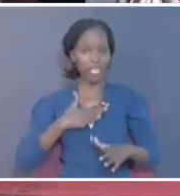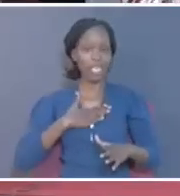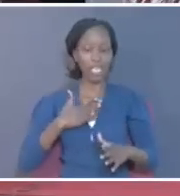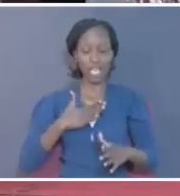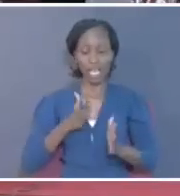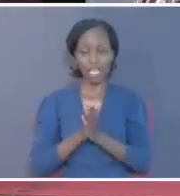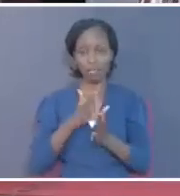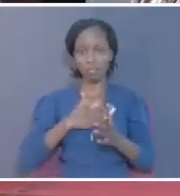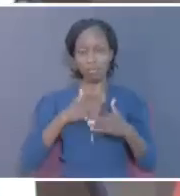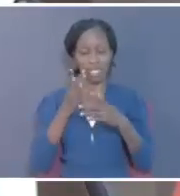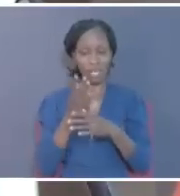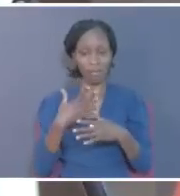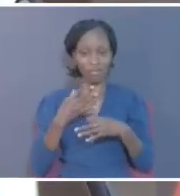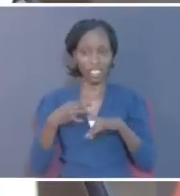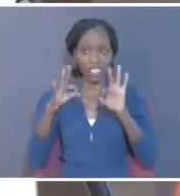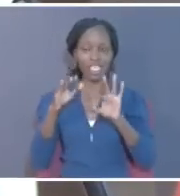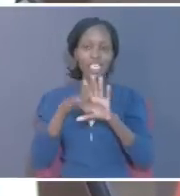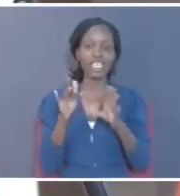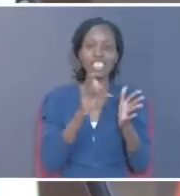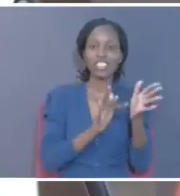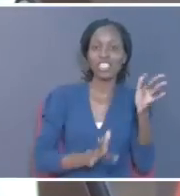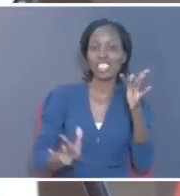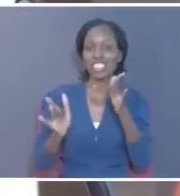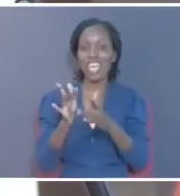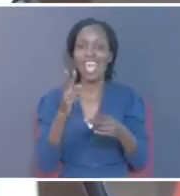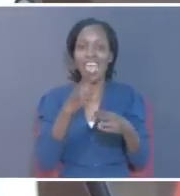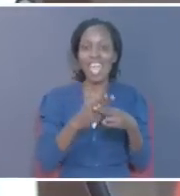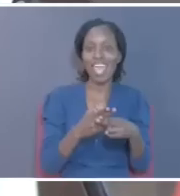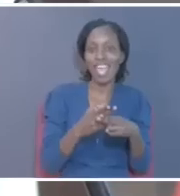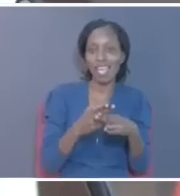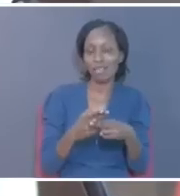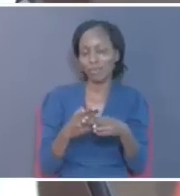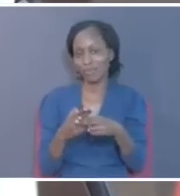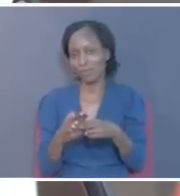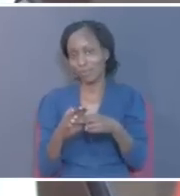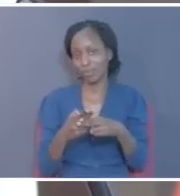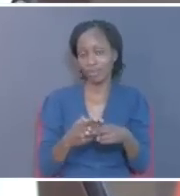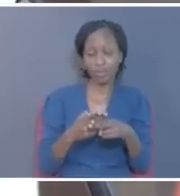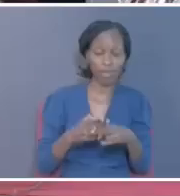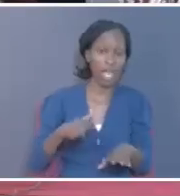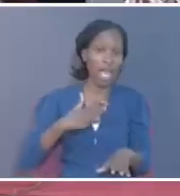In me, and I am free in Jesus' name.